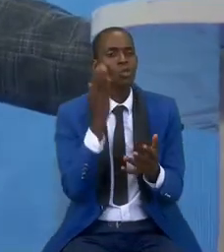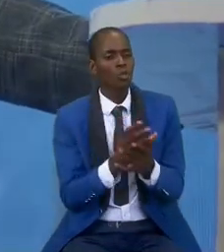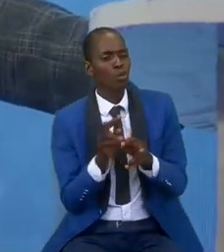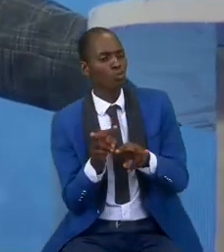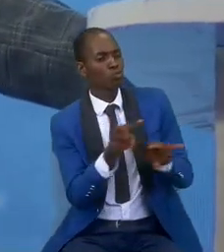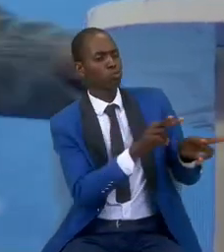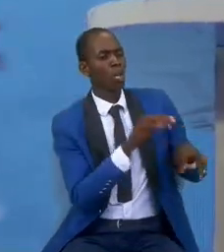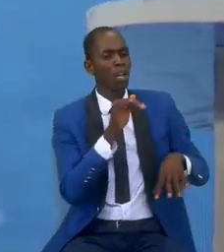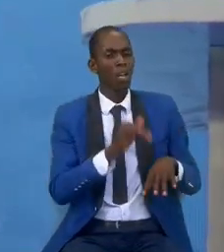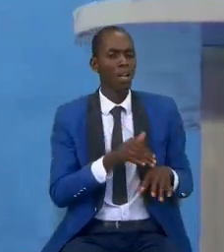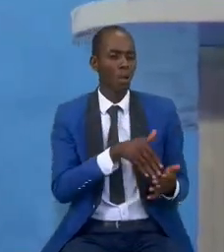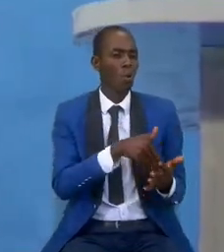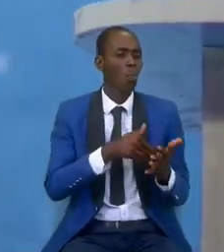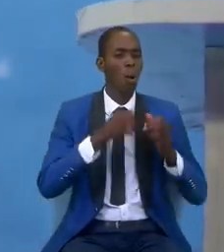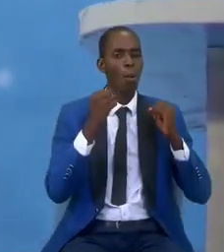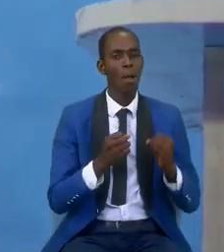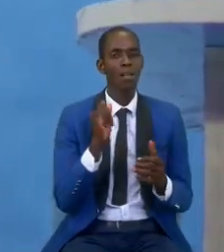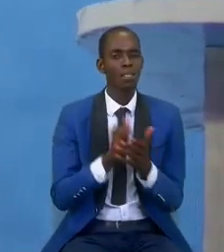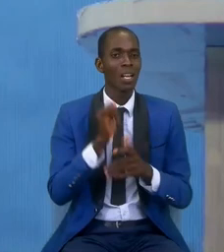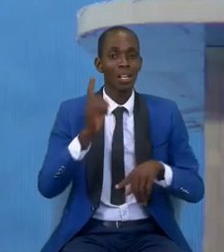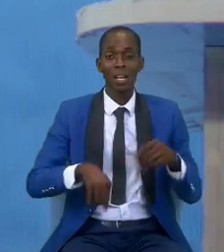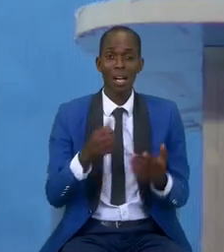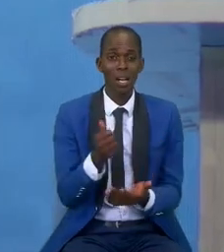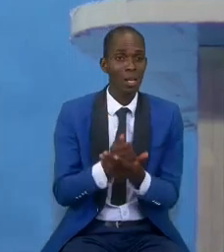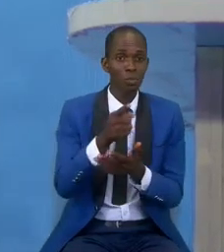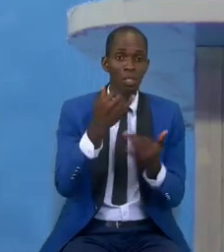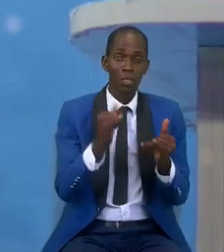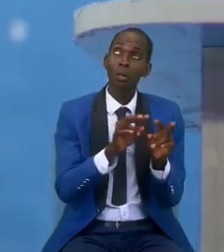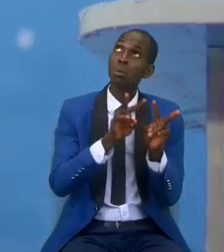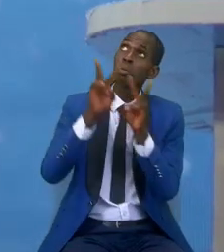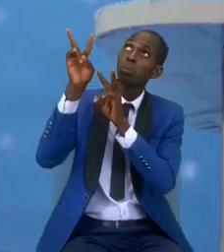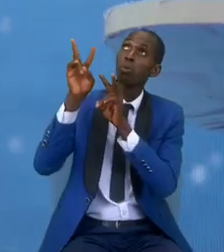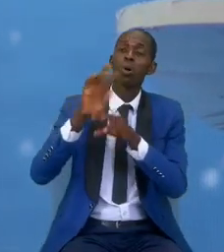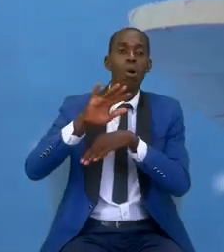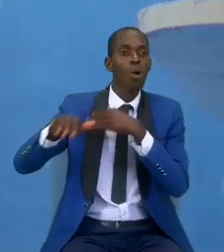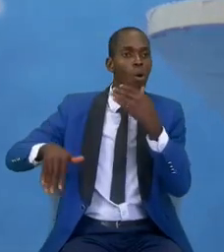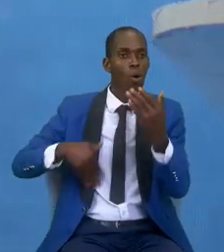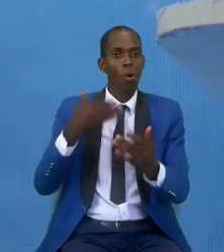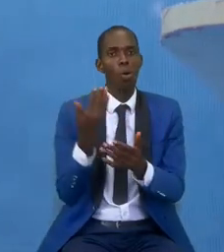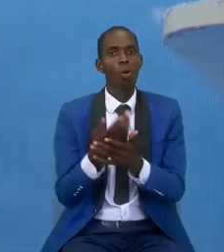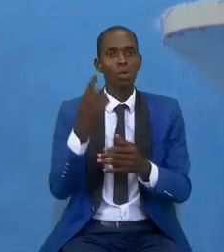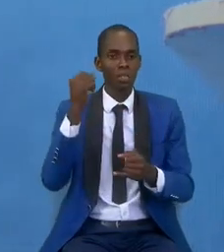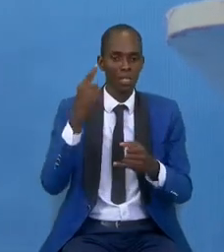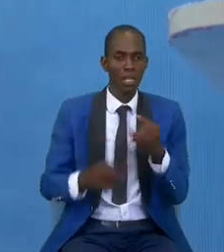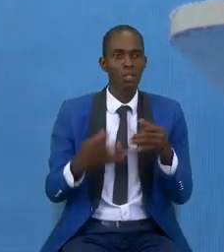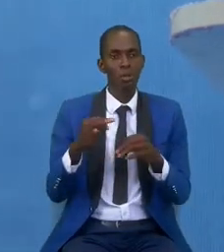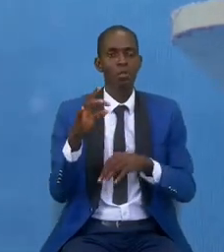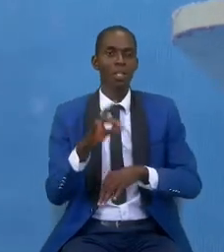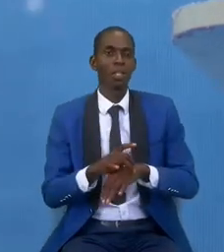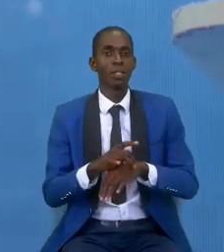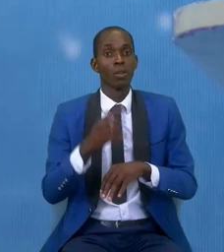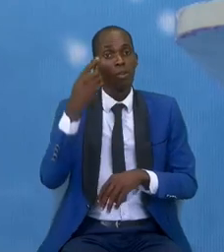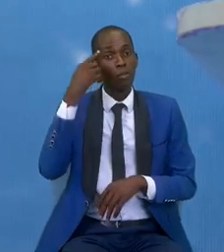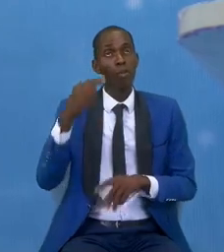all the inks of the earth and be saved on the ends of the Earth for I am God The God Who says I am God